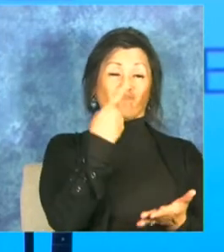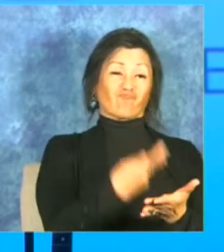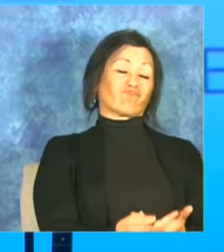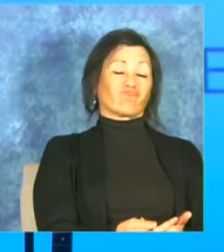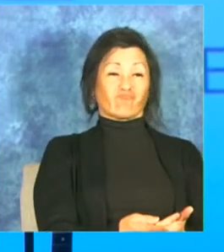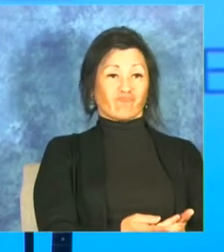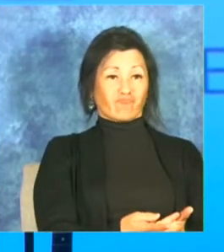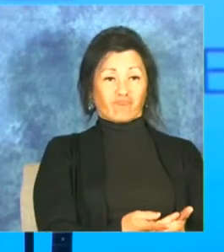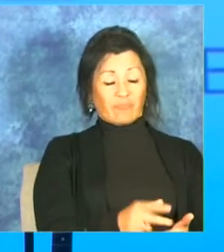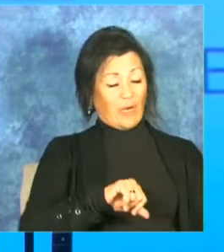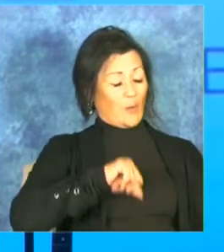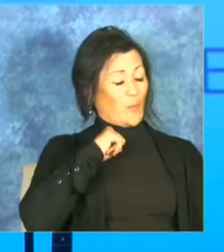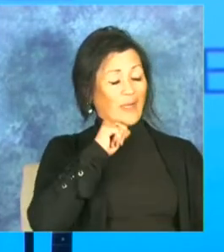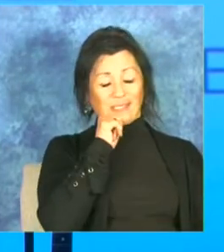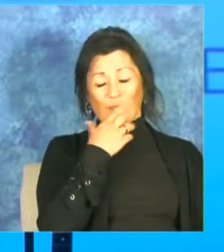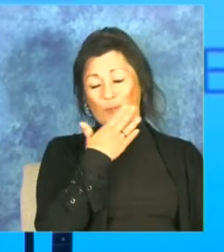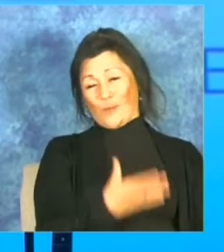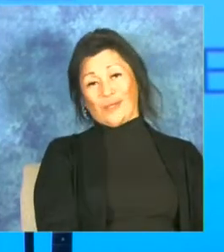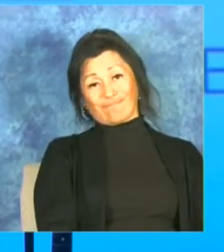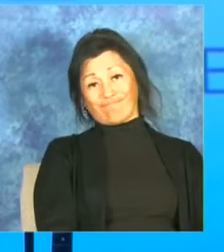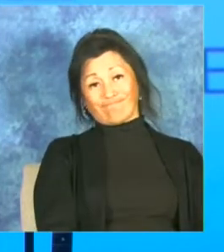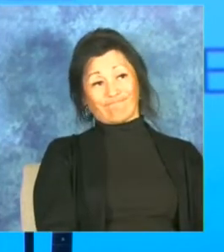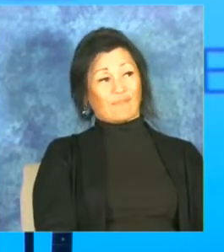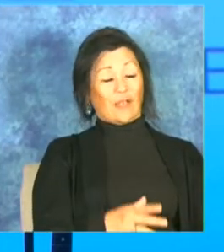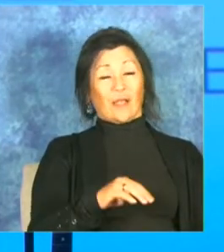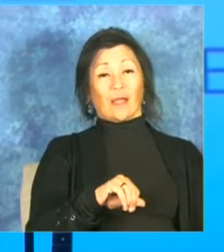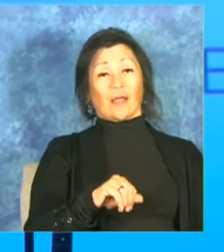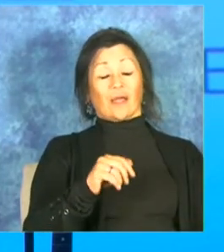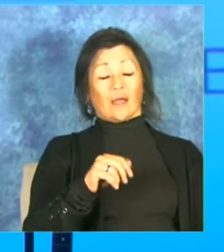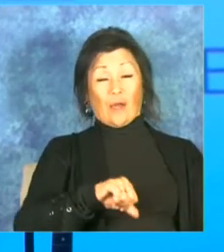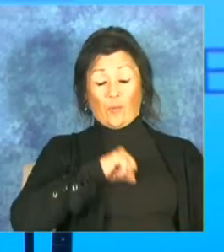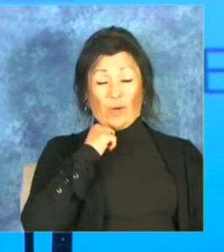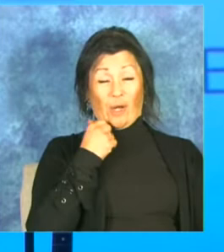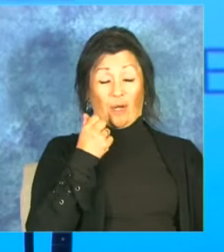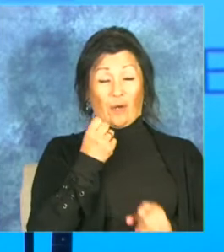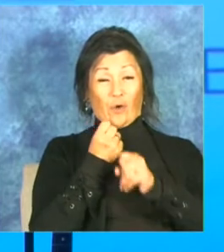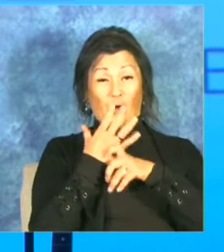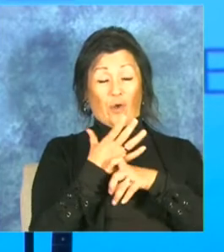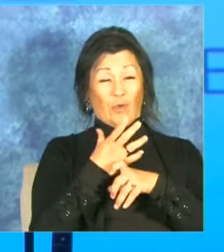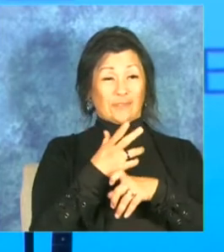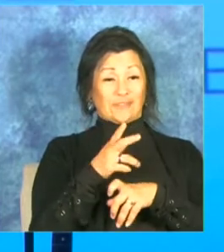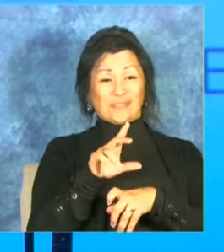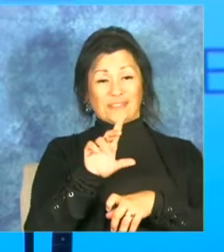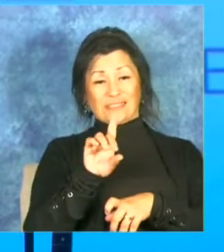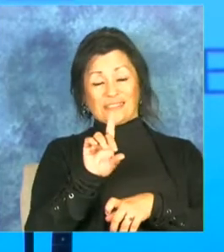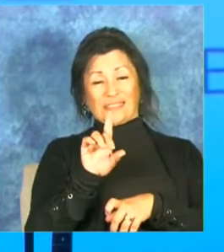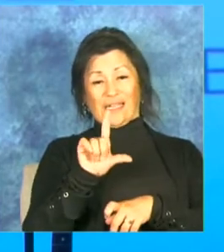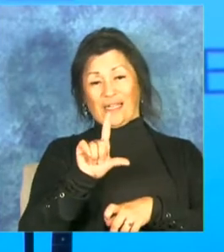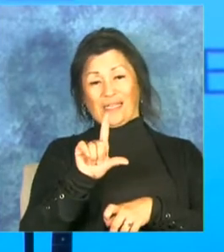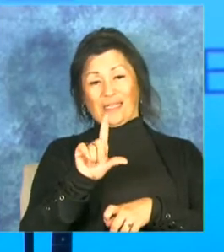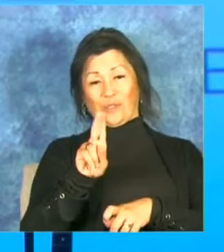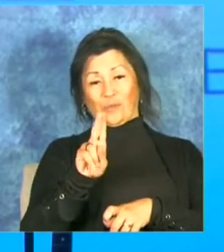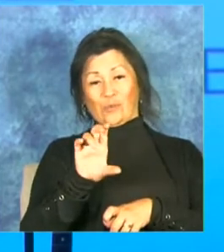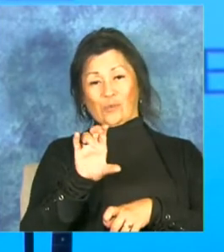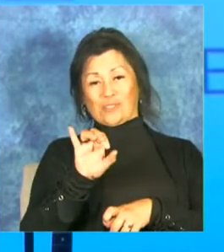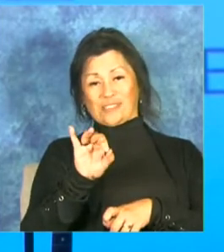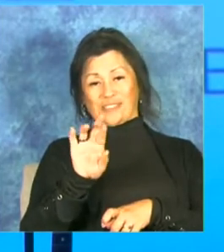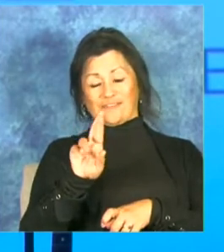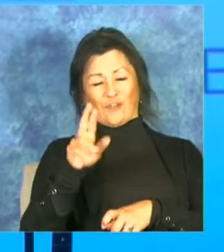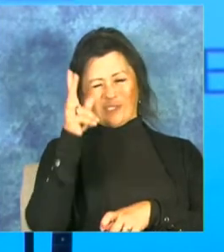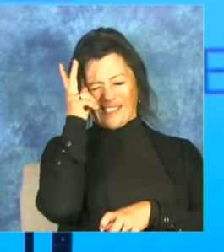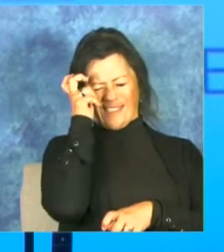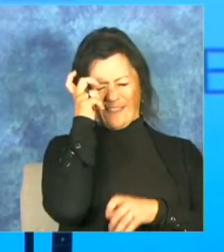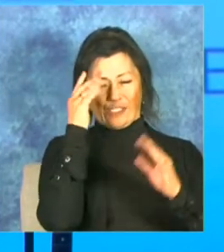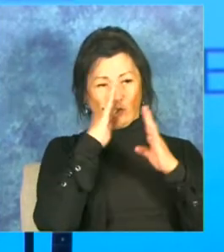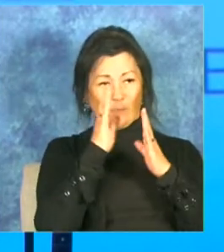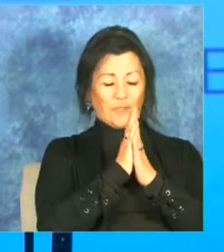not a good thing. Pride is what got Lucifer in trouble. He began to see all the stuff going